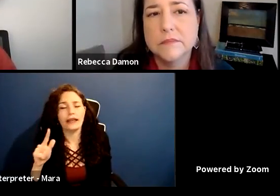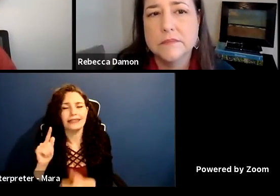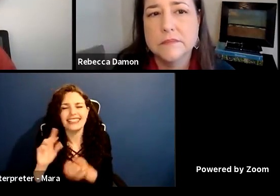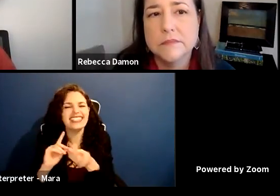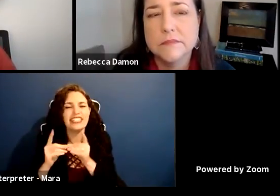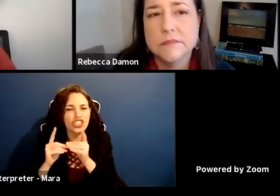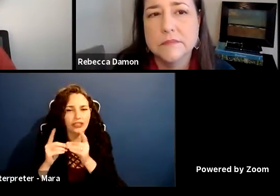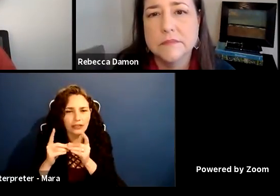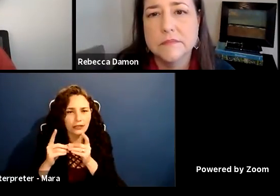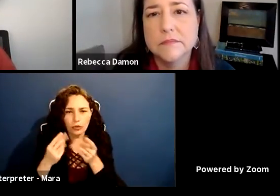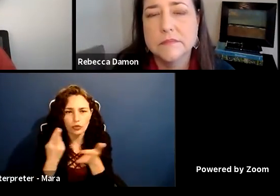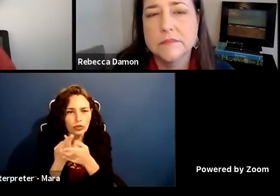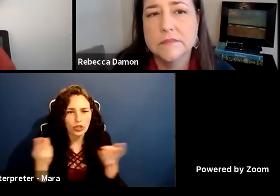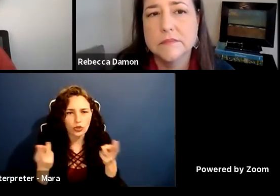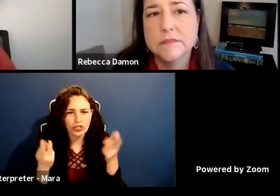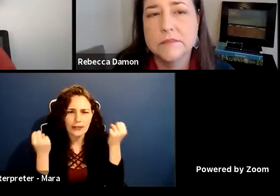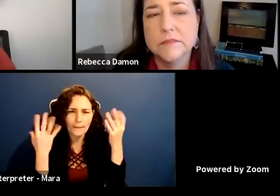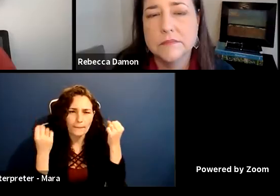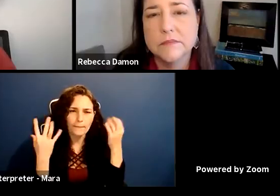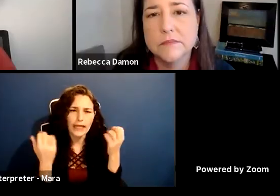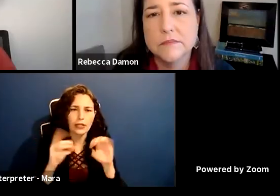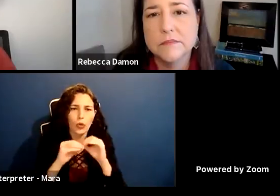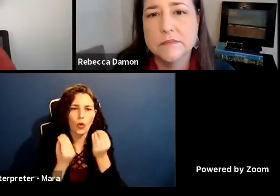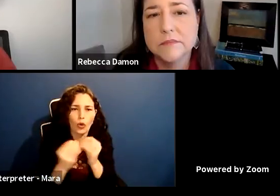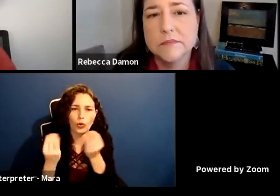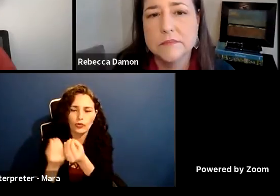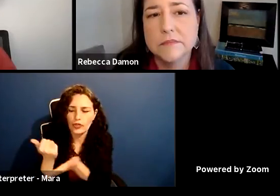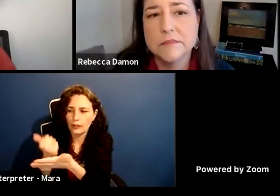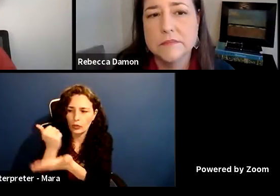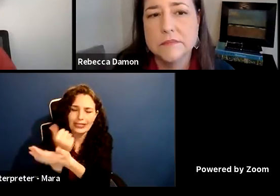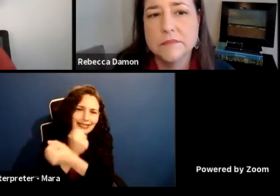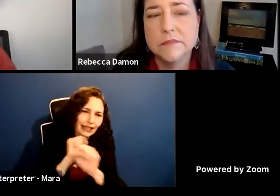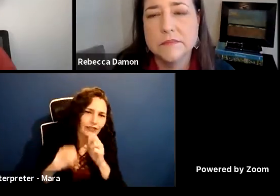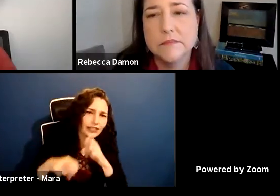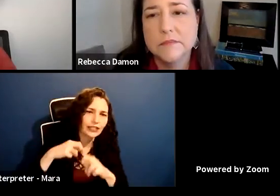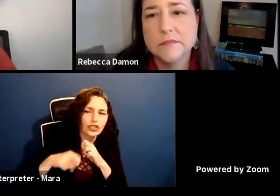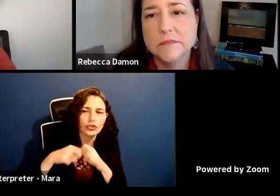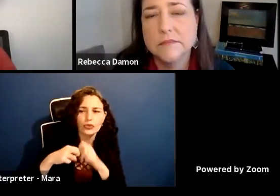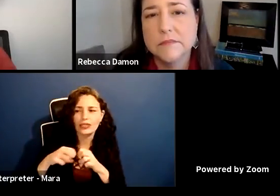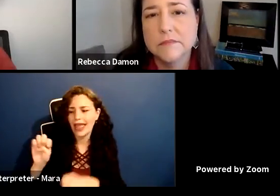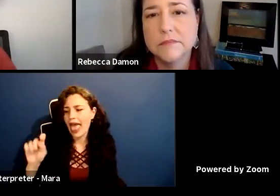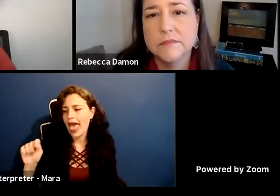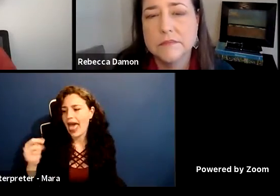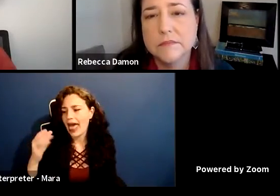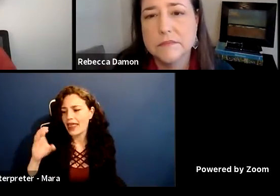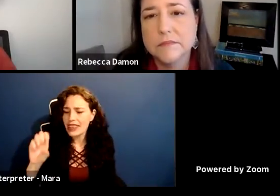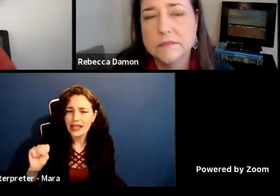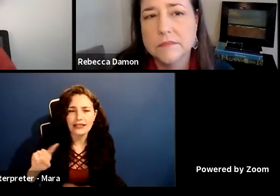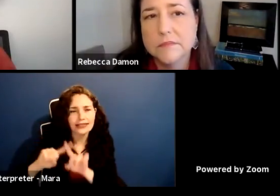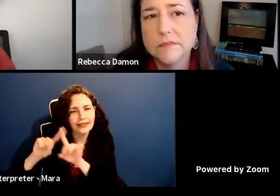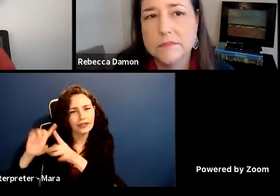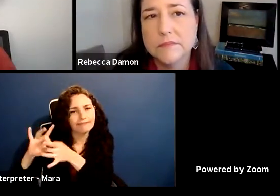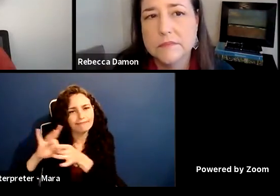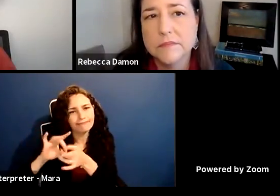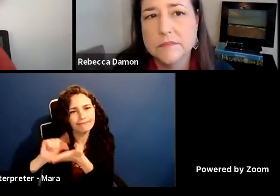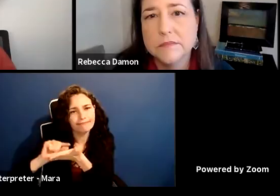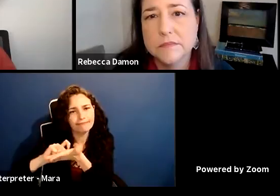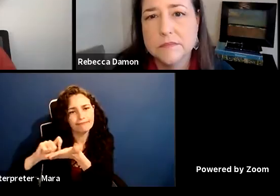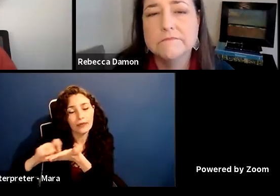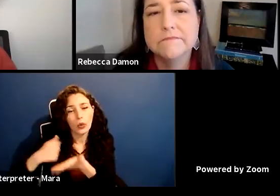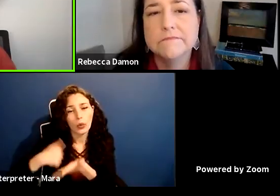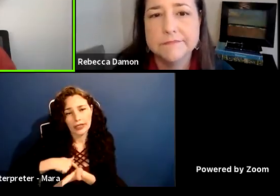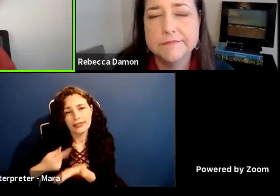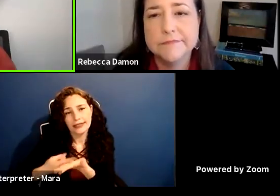can help you when it comes to safety issues and ethics and journalism. These are all the things that we talk about at the BSC.